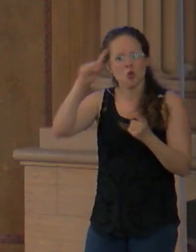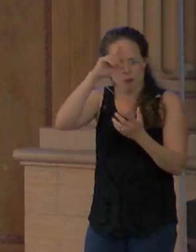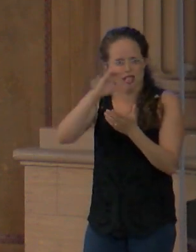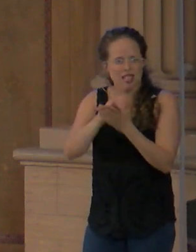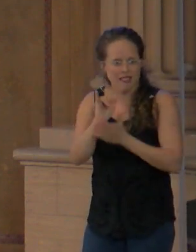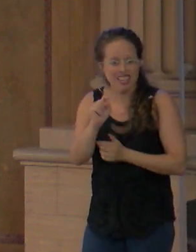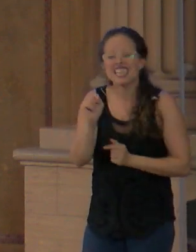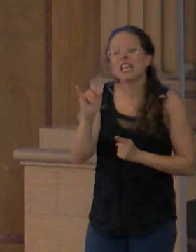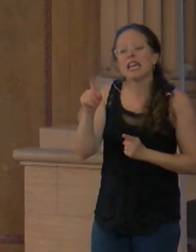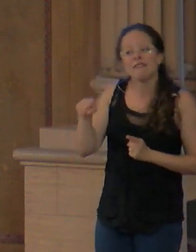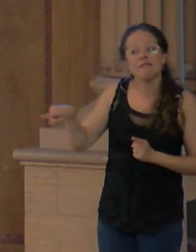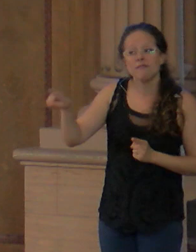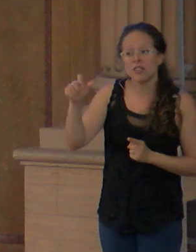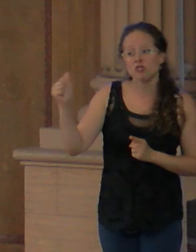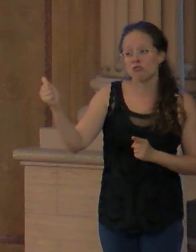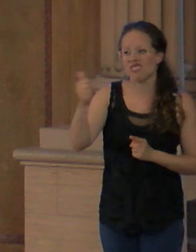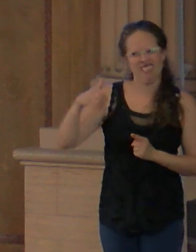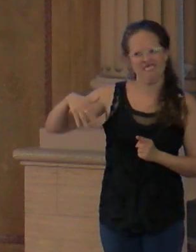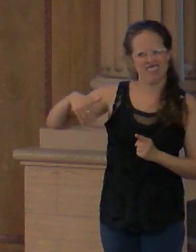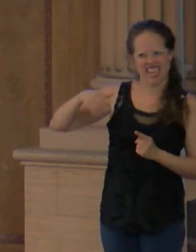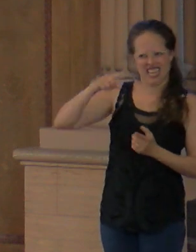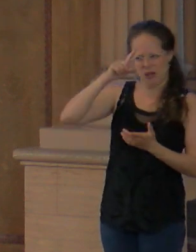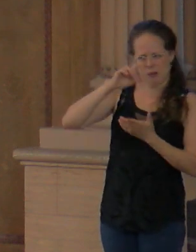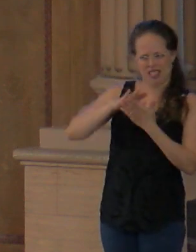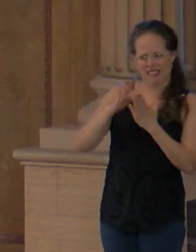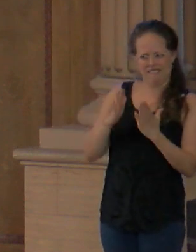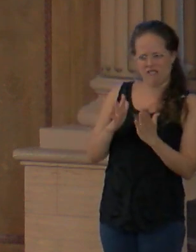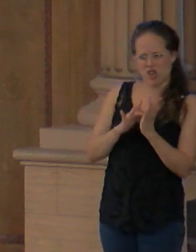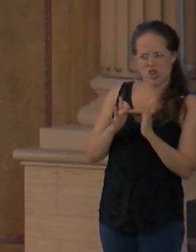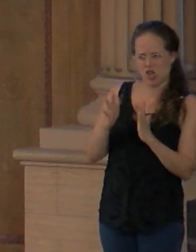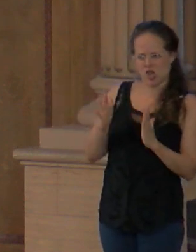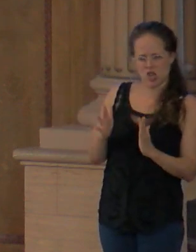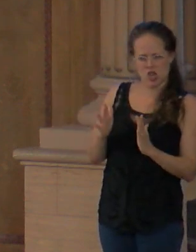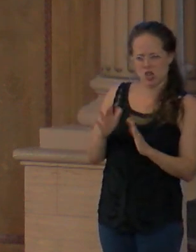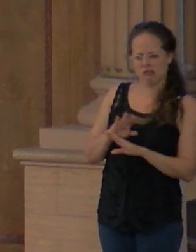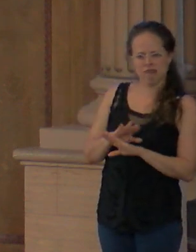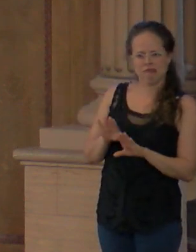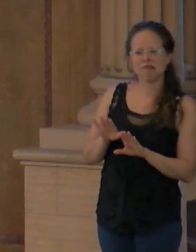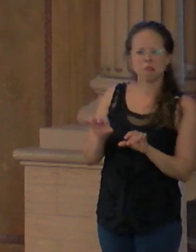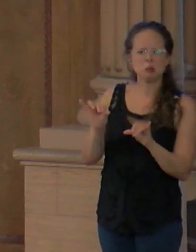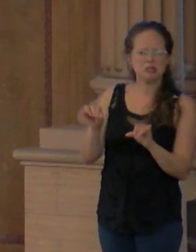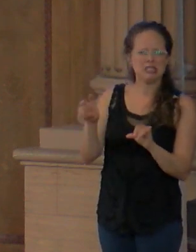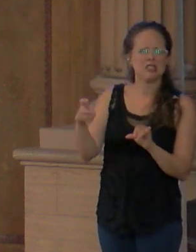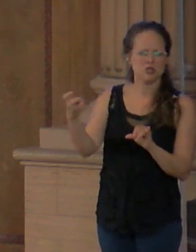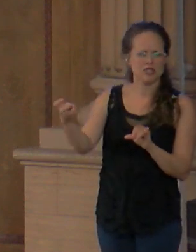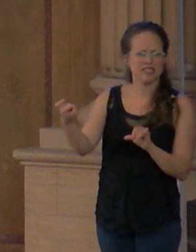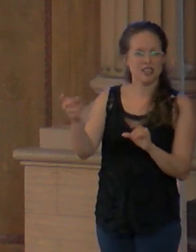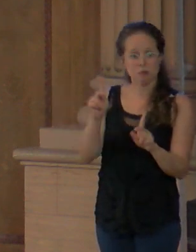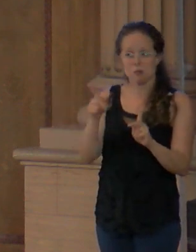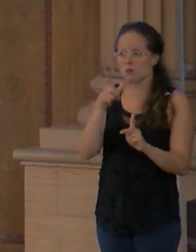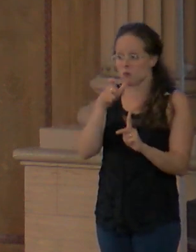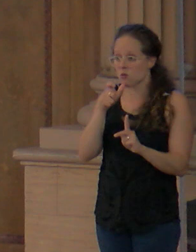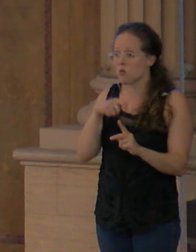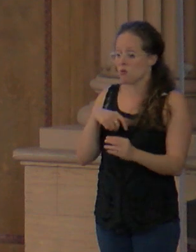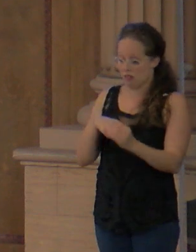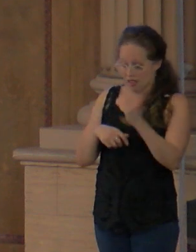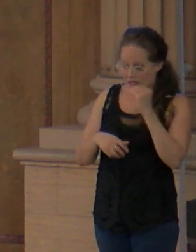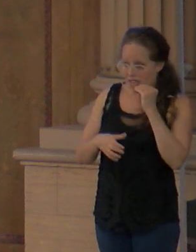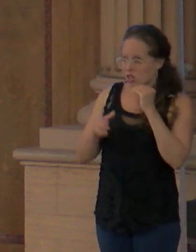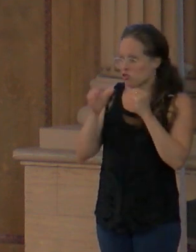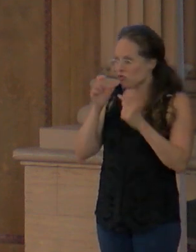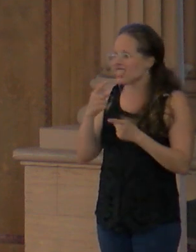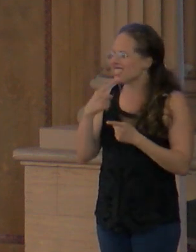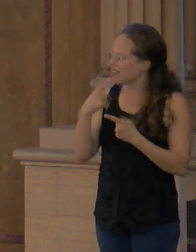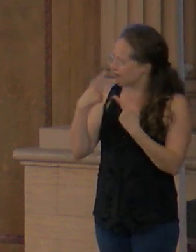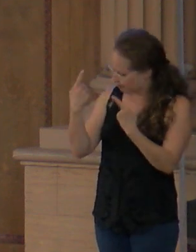encourage you to stay in your seats as we take this, because this is for people who, in holding that bread, are saying, I believe this. I believe the body of Christ was